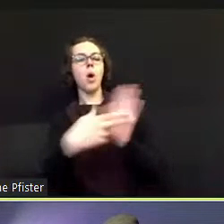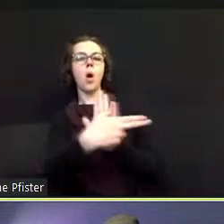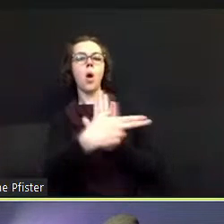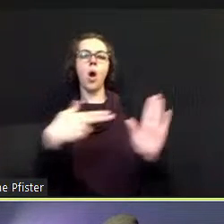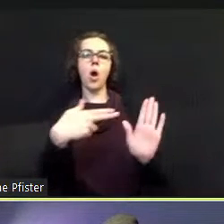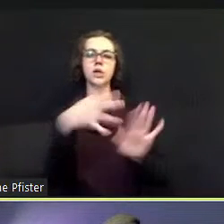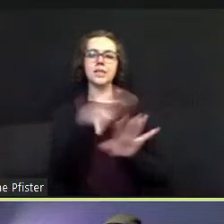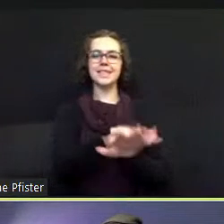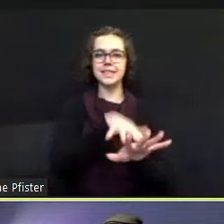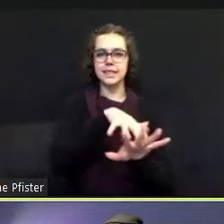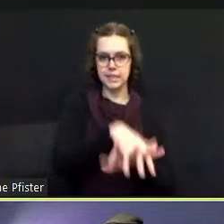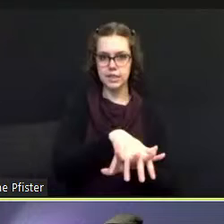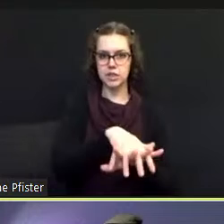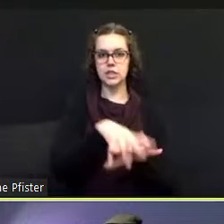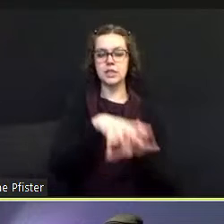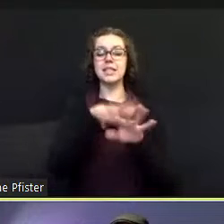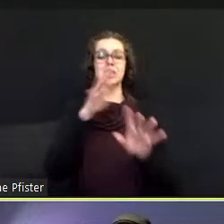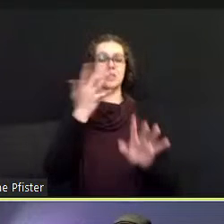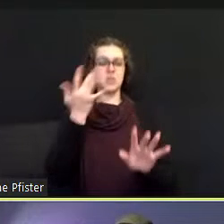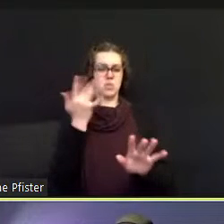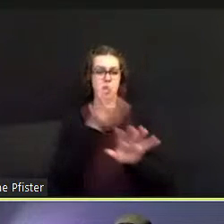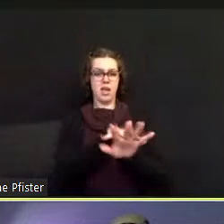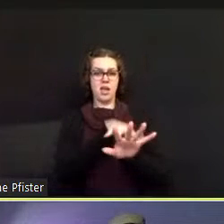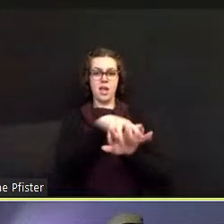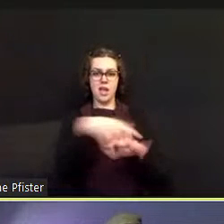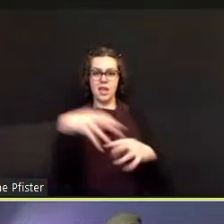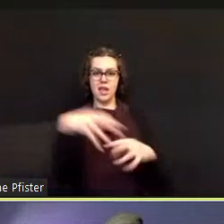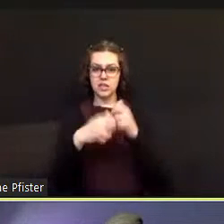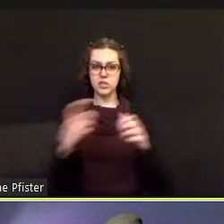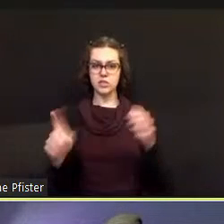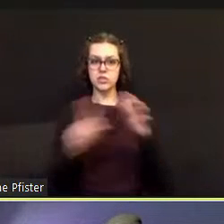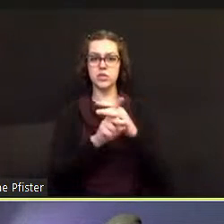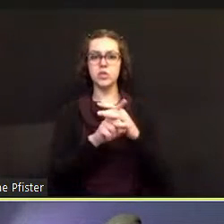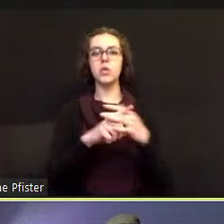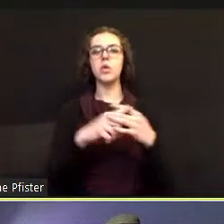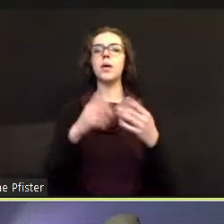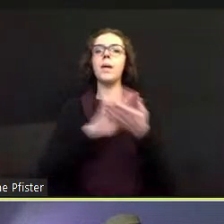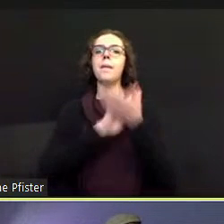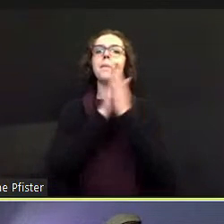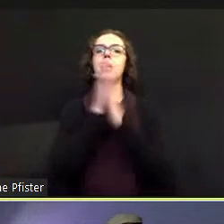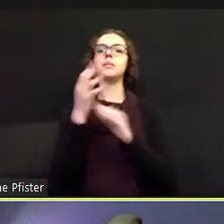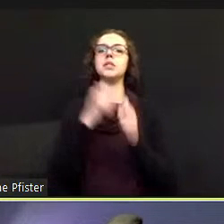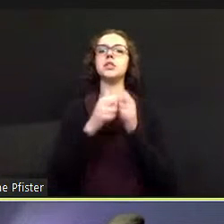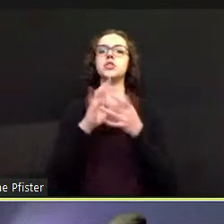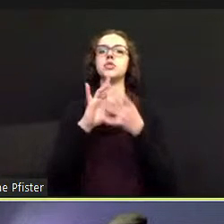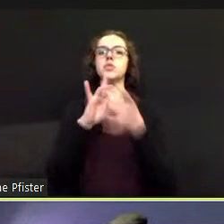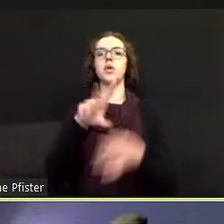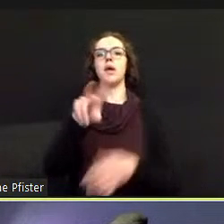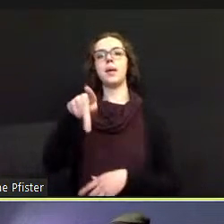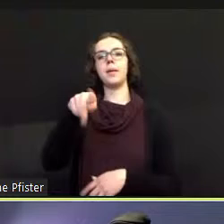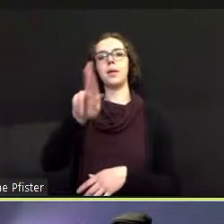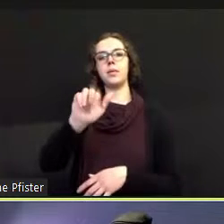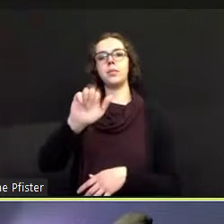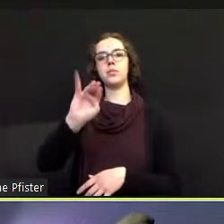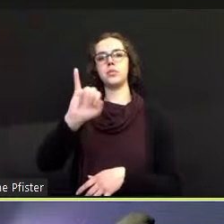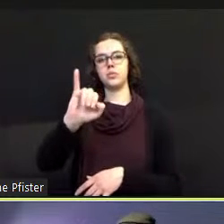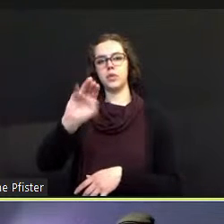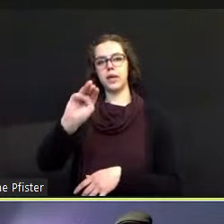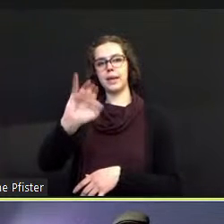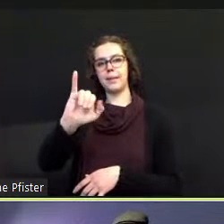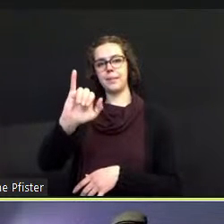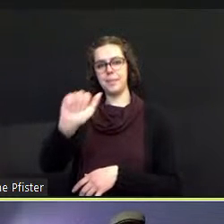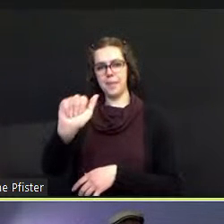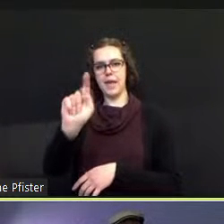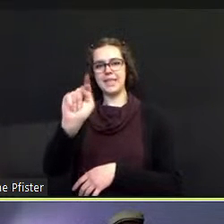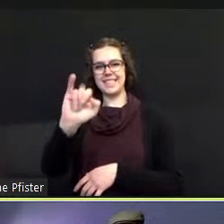up associations and conflations with the term primitiva. And we've seen this before, where the erasure of sign